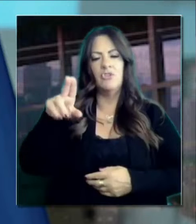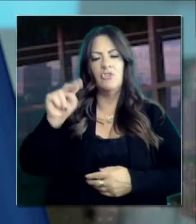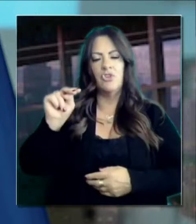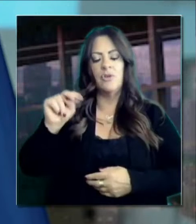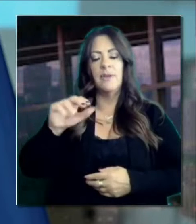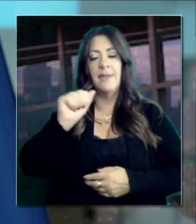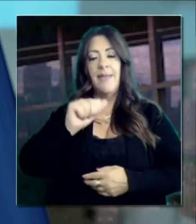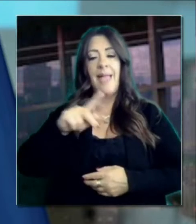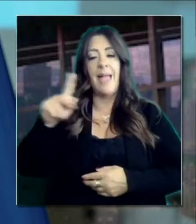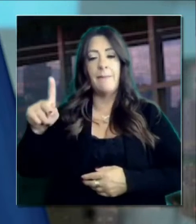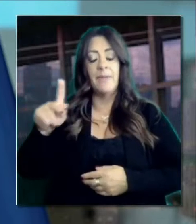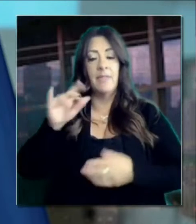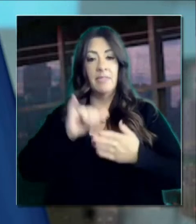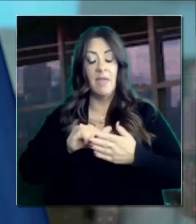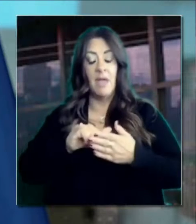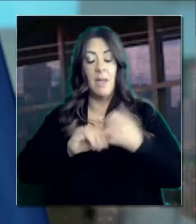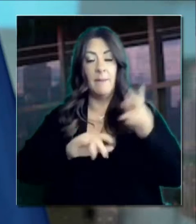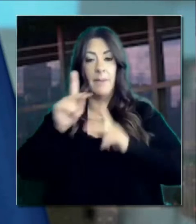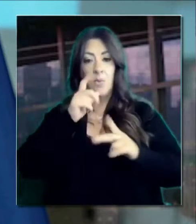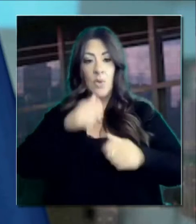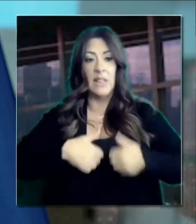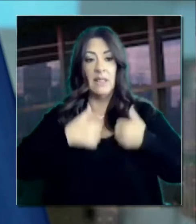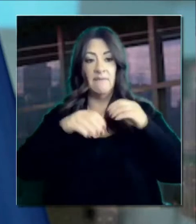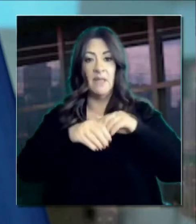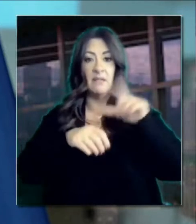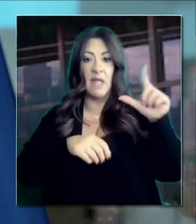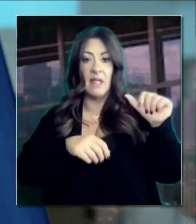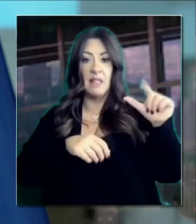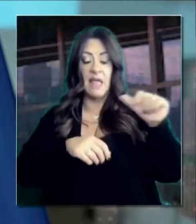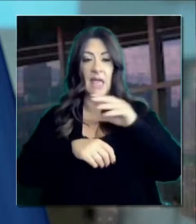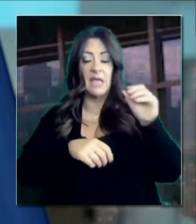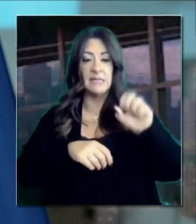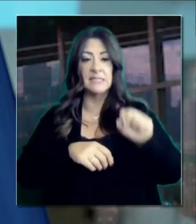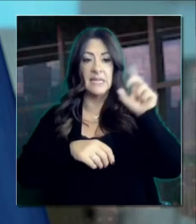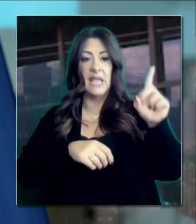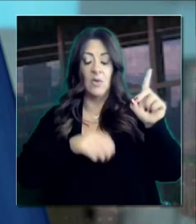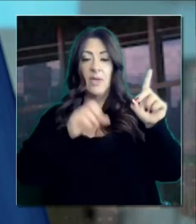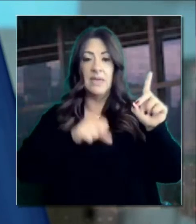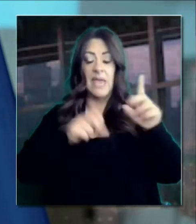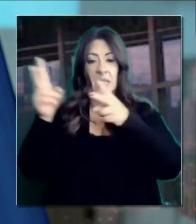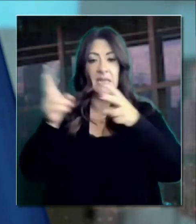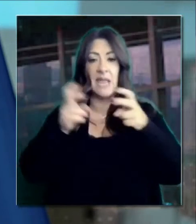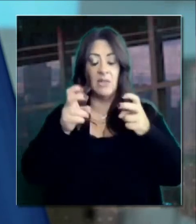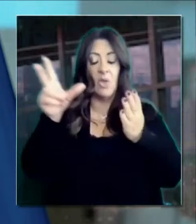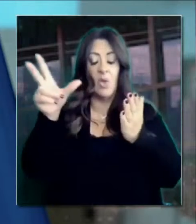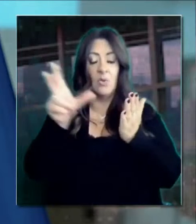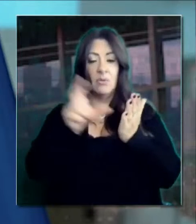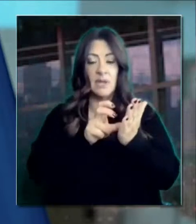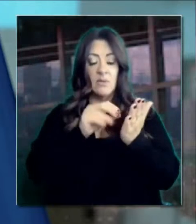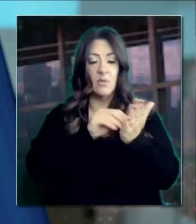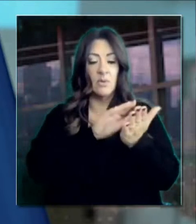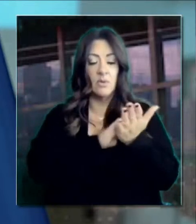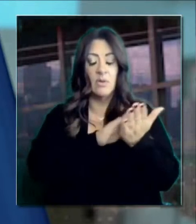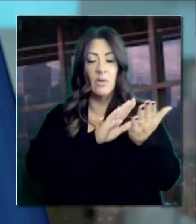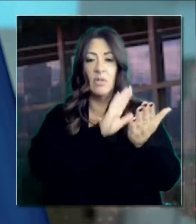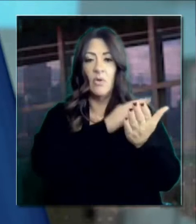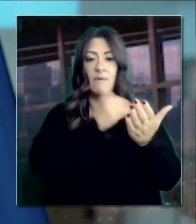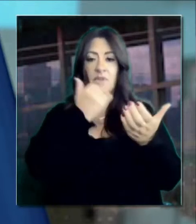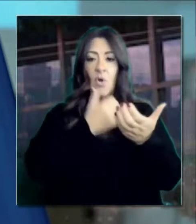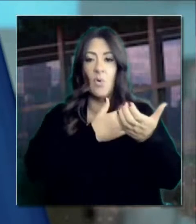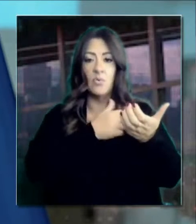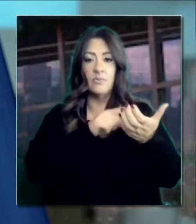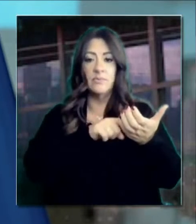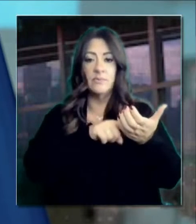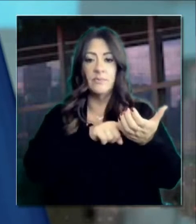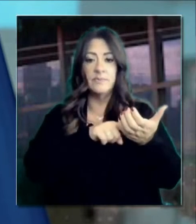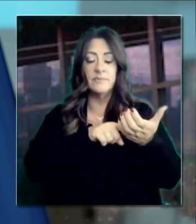San Diego counties can download now in the App Store or Google Play? How does somebody get that? And secondly, a broader question